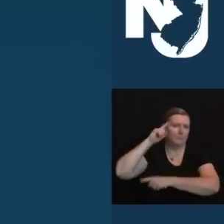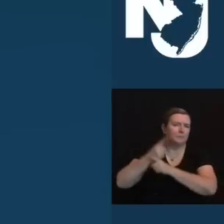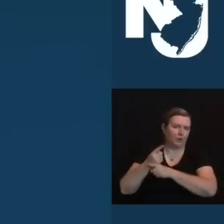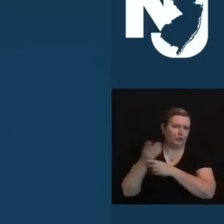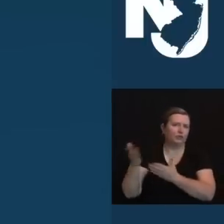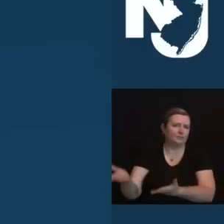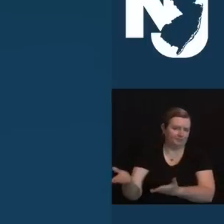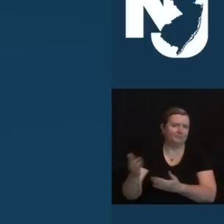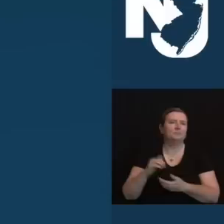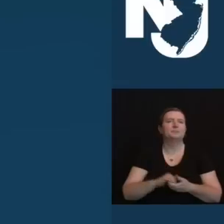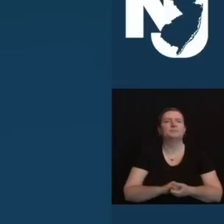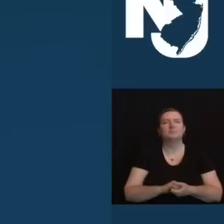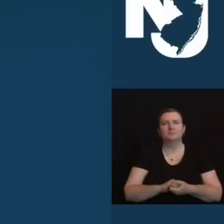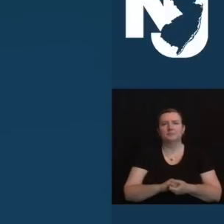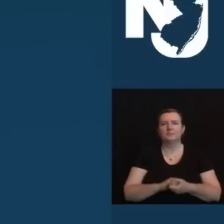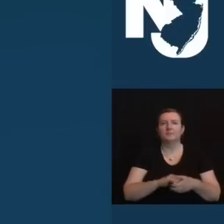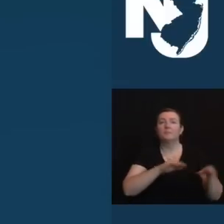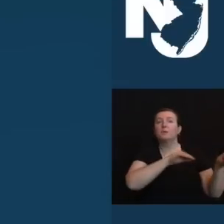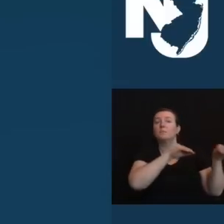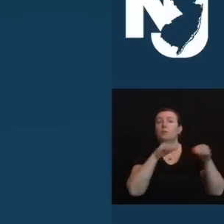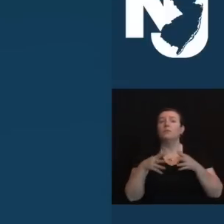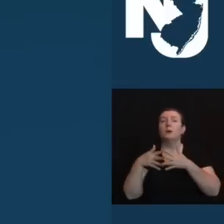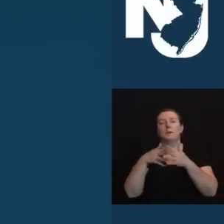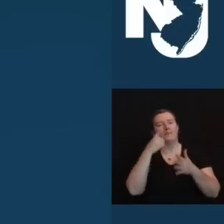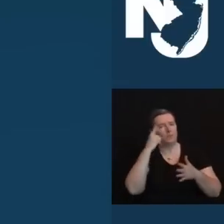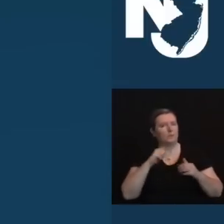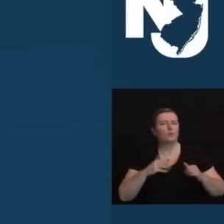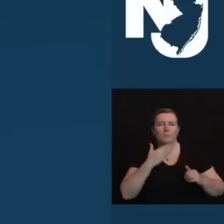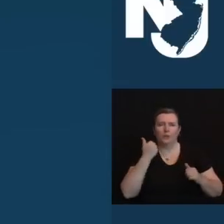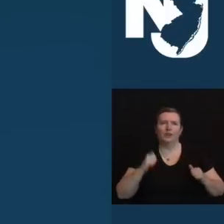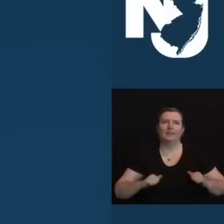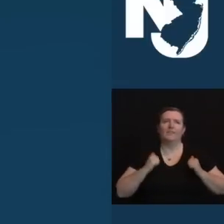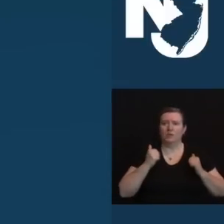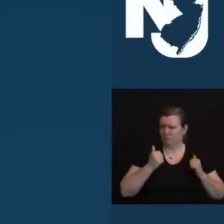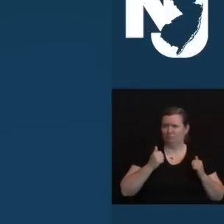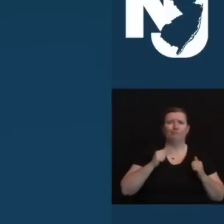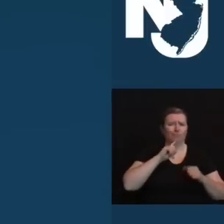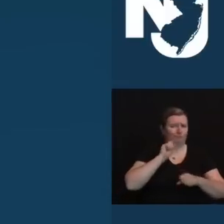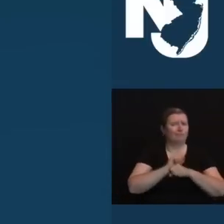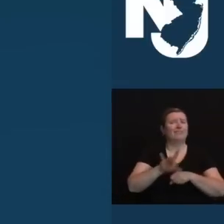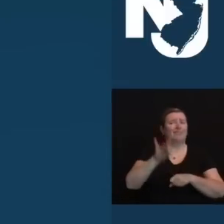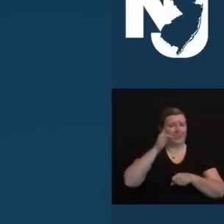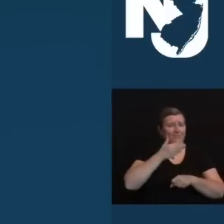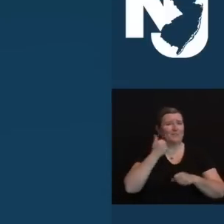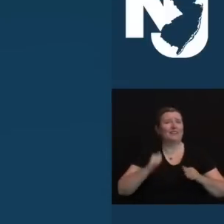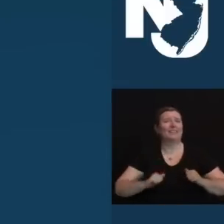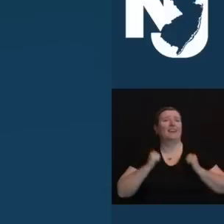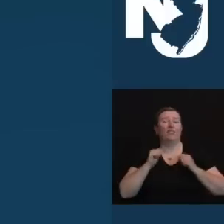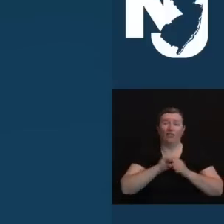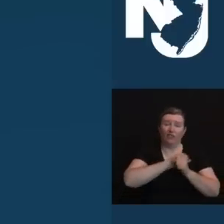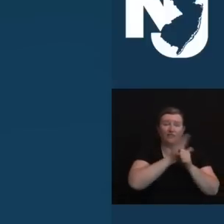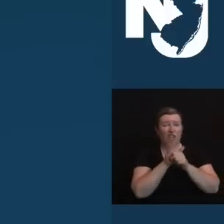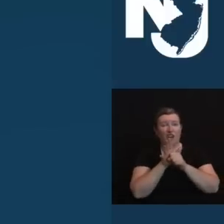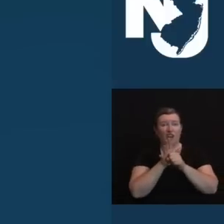Nicholas. He came here for a better life and found it, and COVID-19 took him away. And his story, by